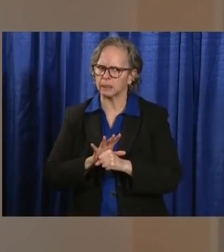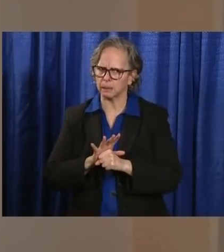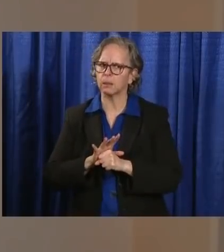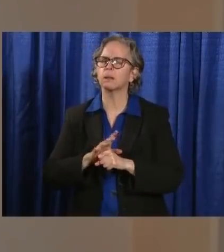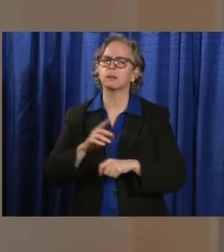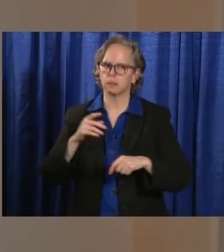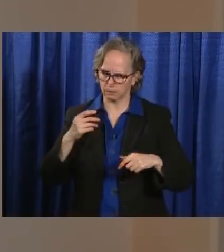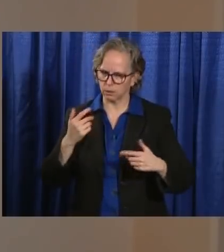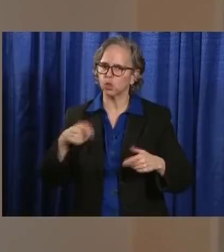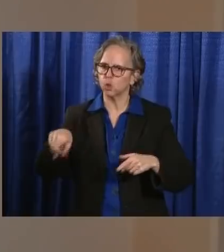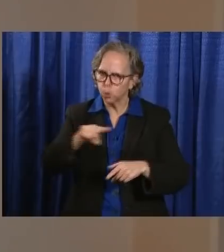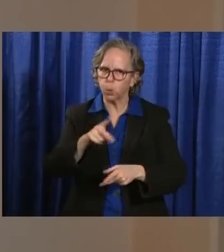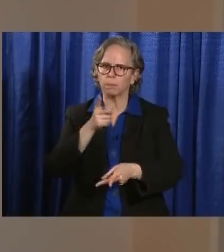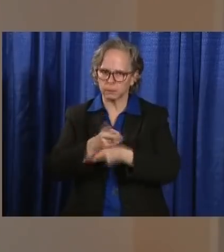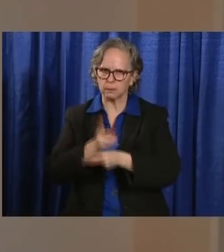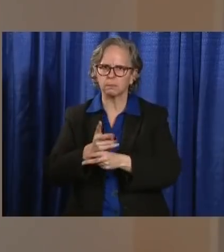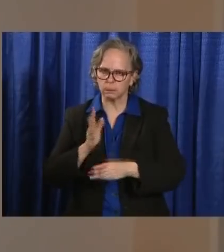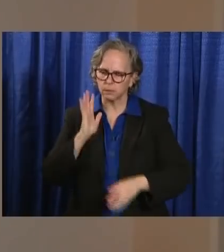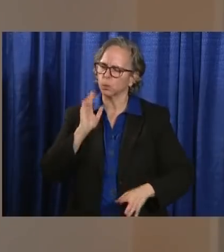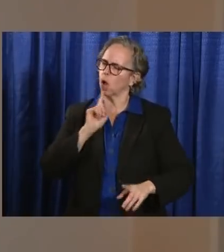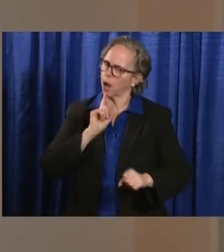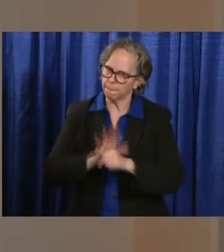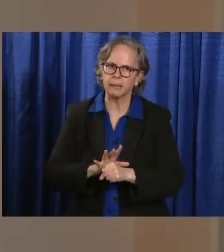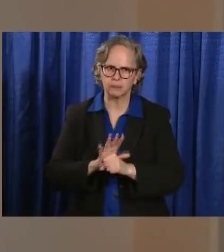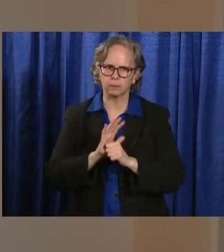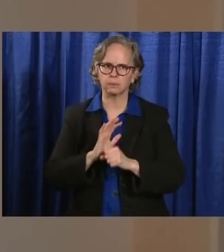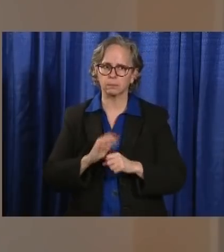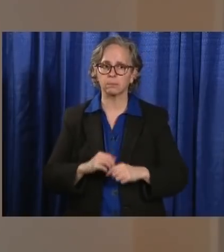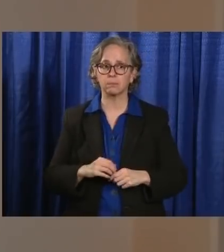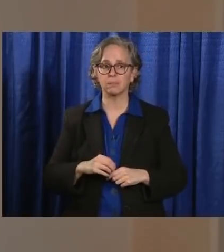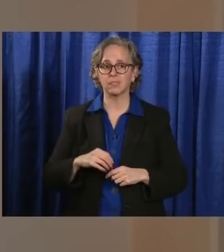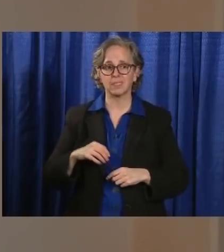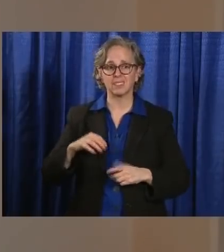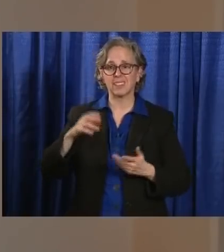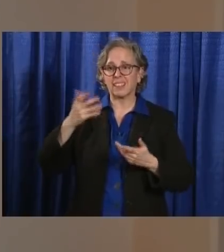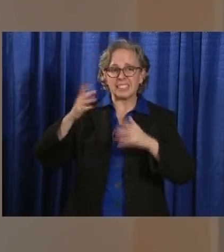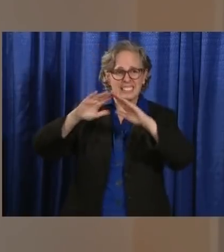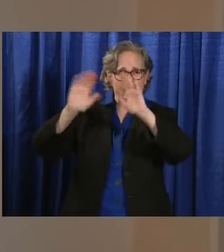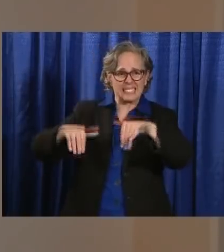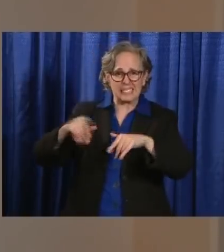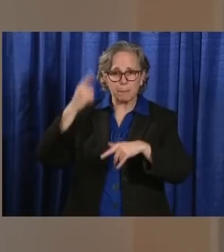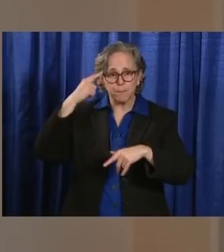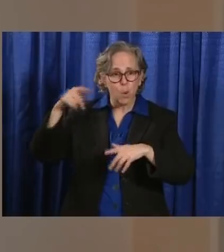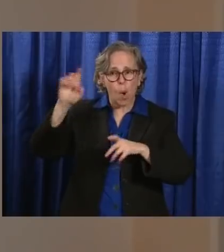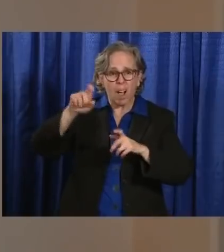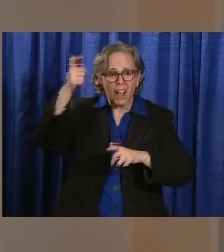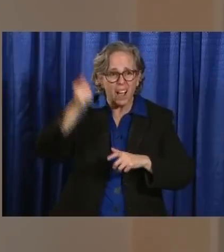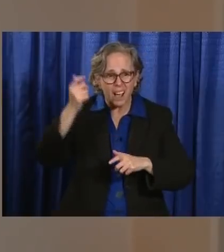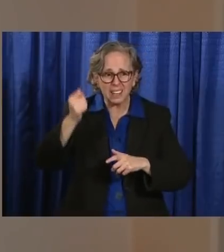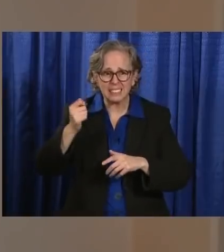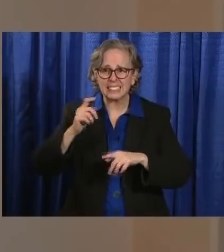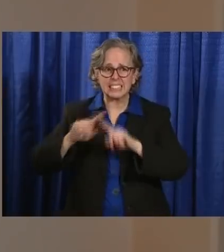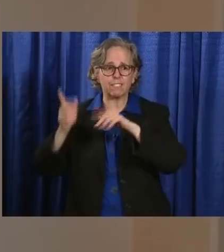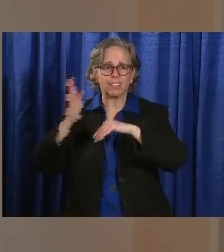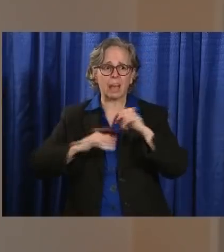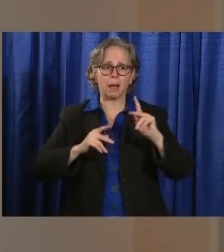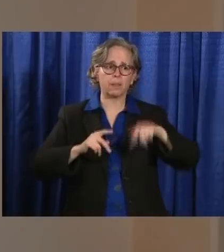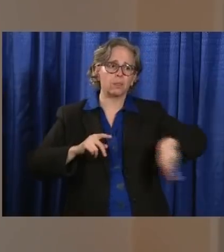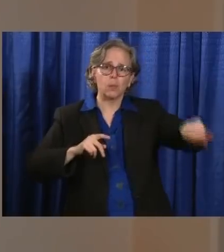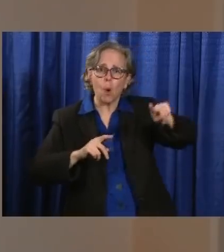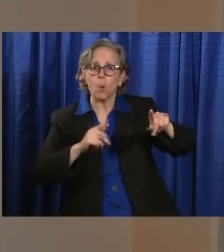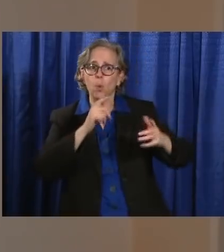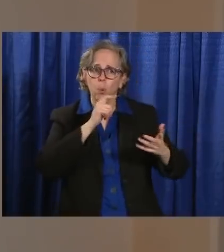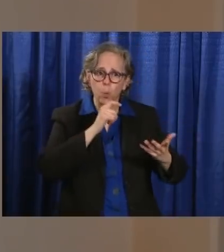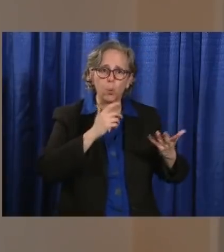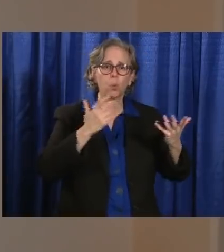of. But what the unemployment system is for those folks is different from this other group of people. And I want to be